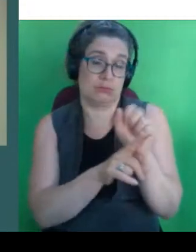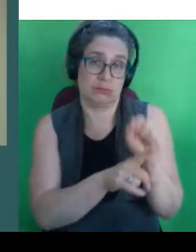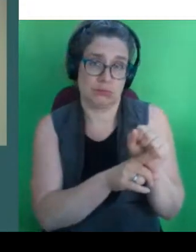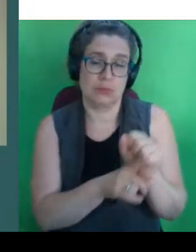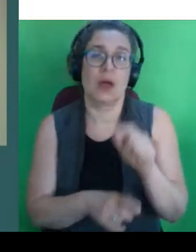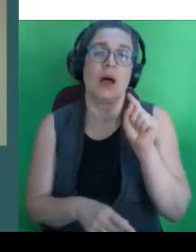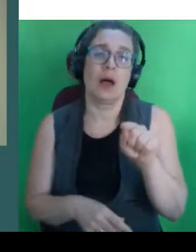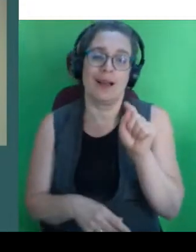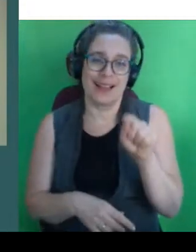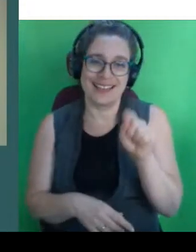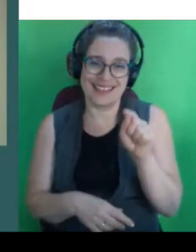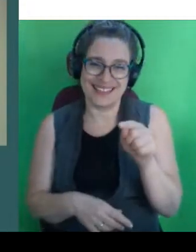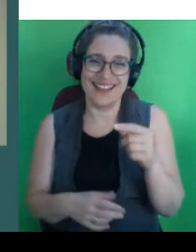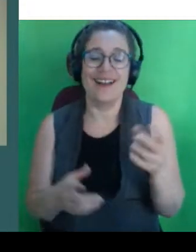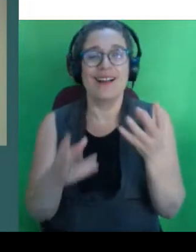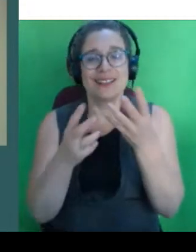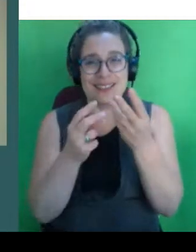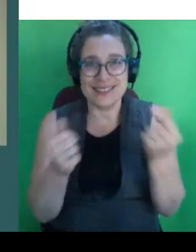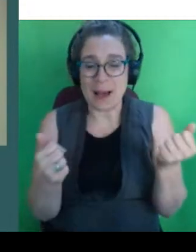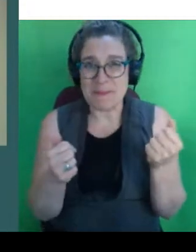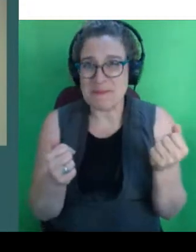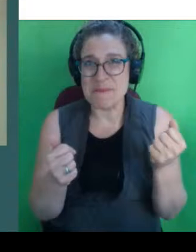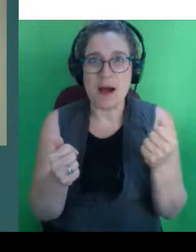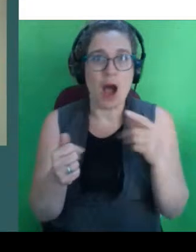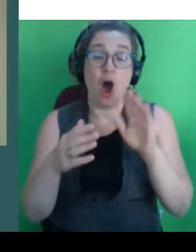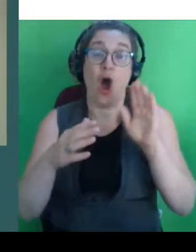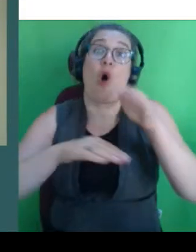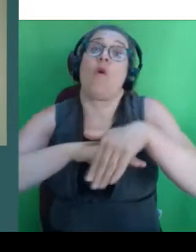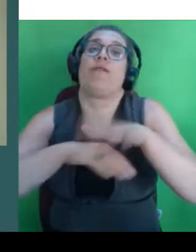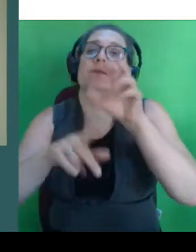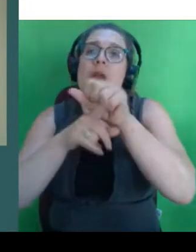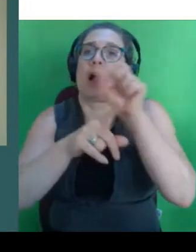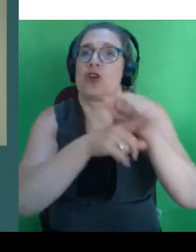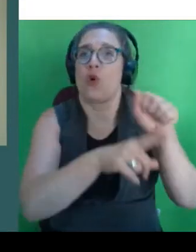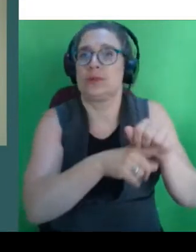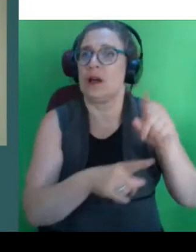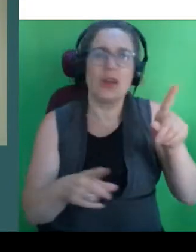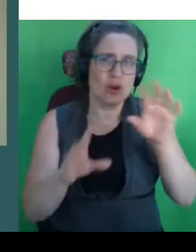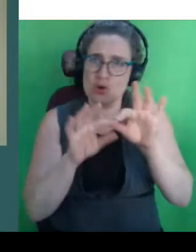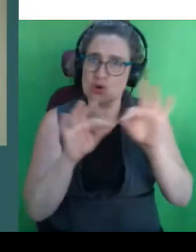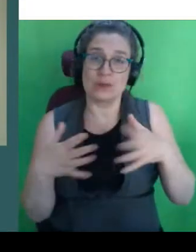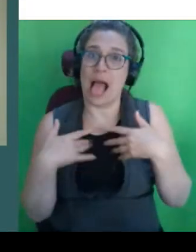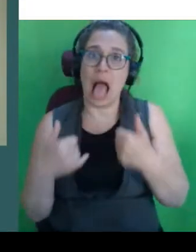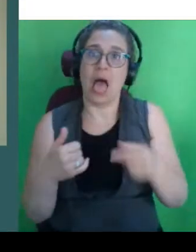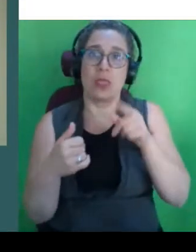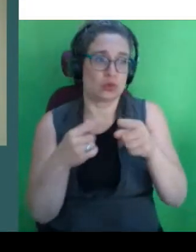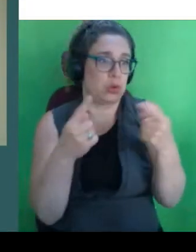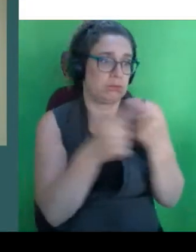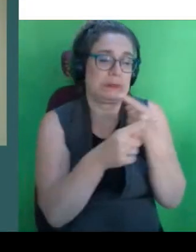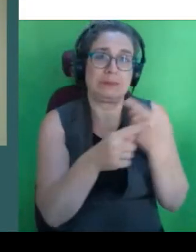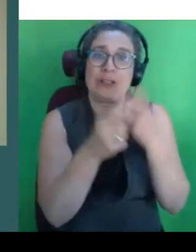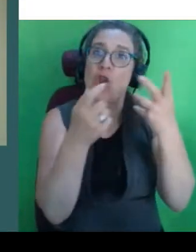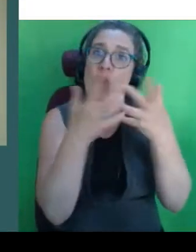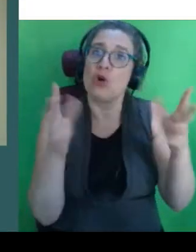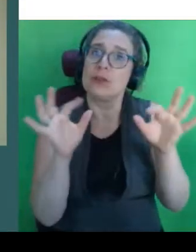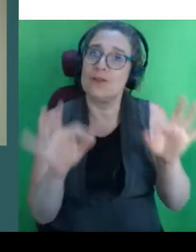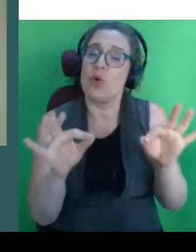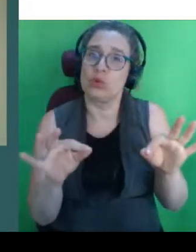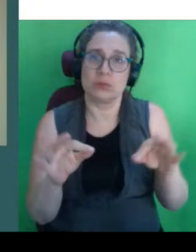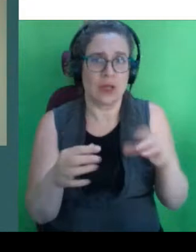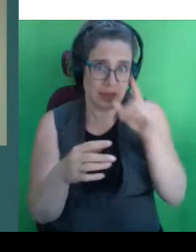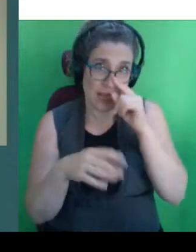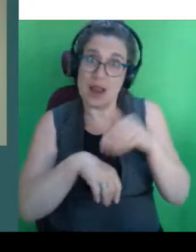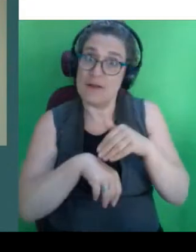restrictive of your diet, is not healthy, and especially in children, you know, it affects growth and so forth.